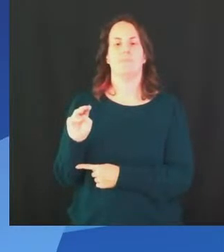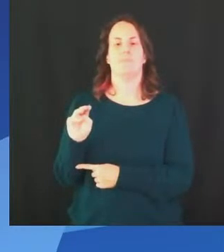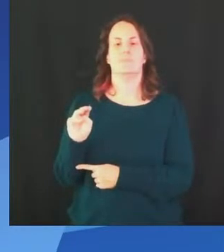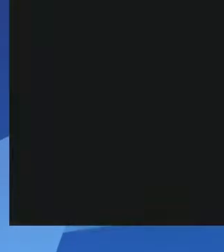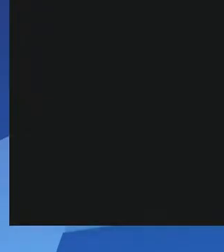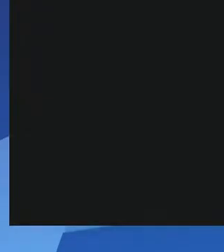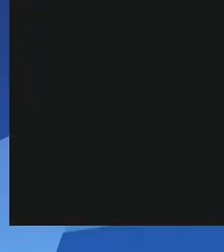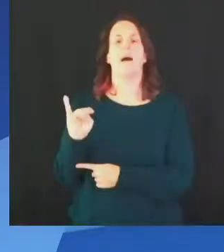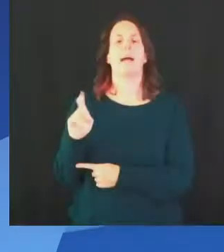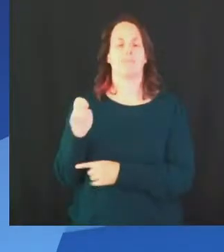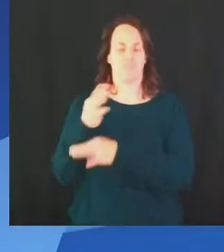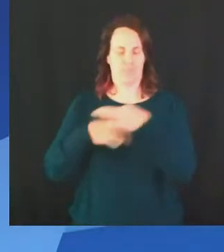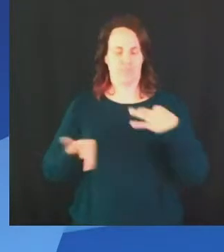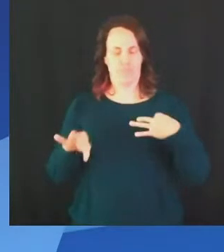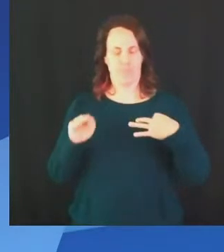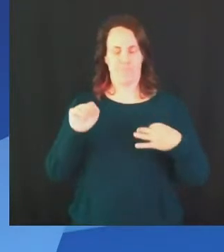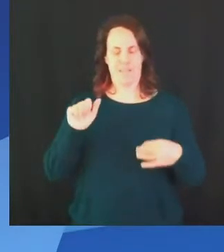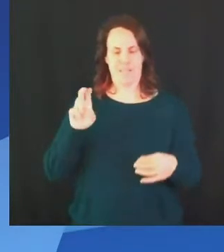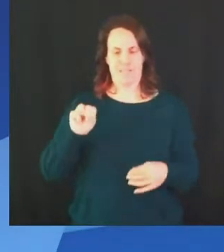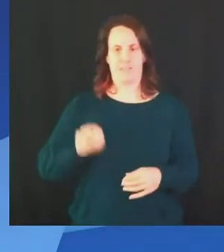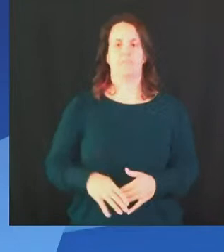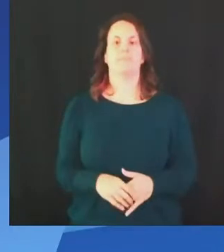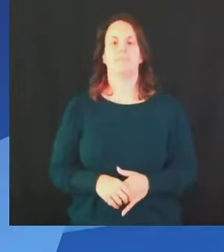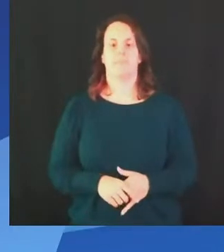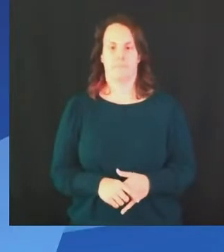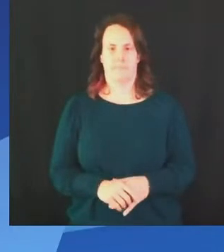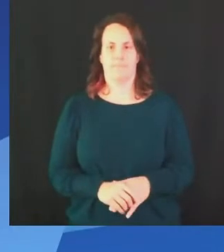patients will this alternate care facility be able to hold?